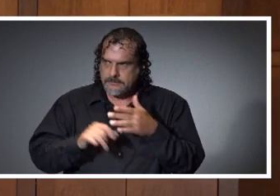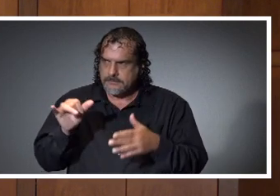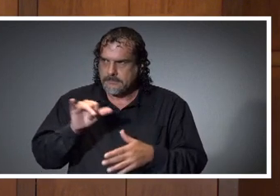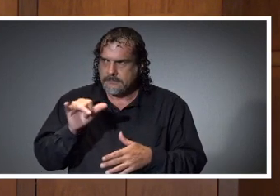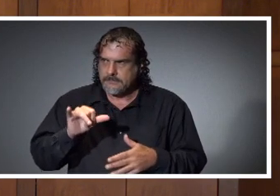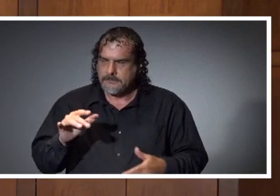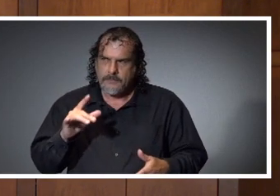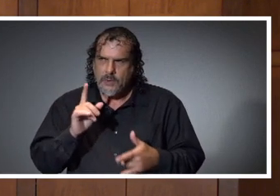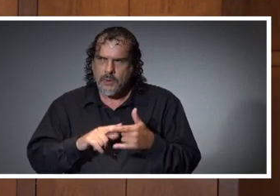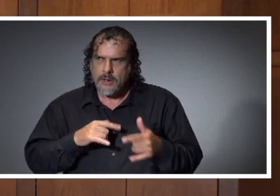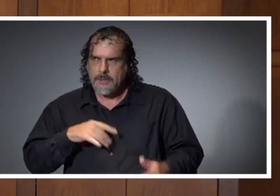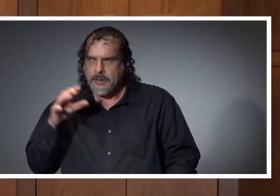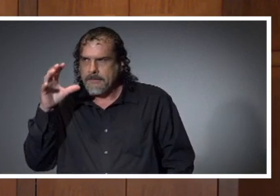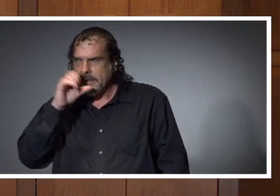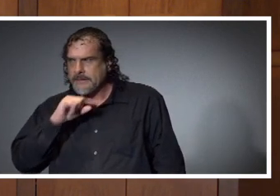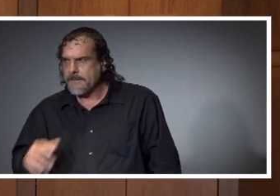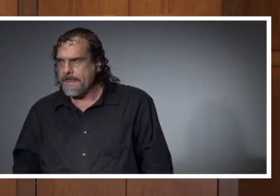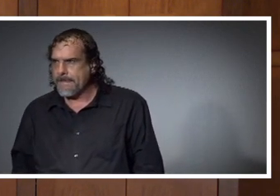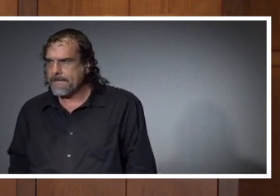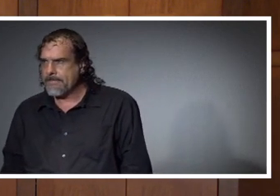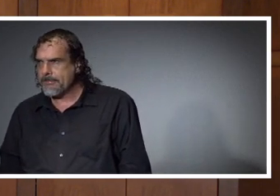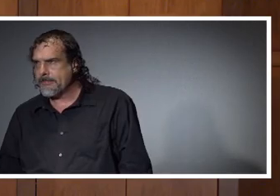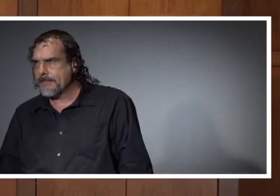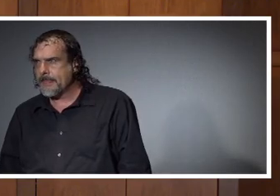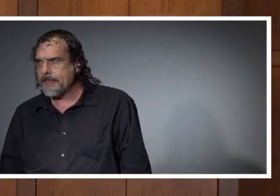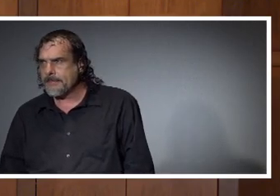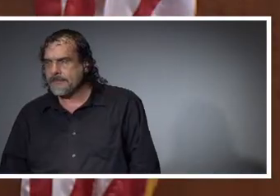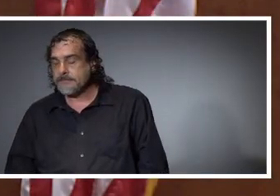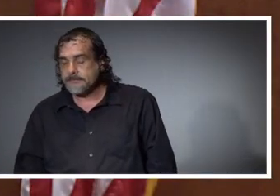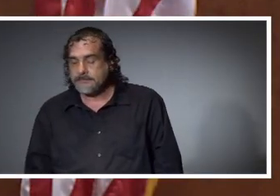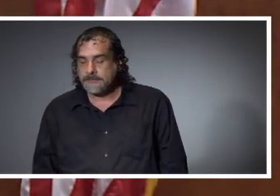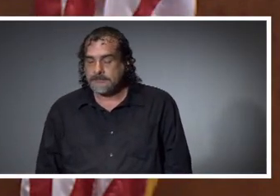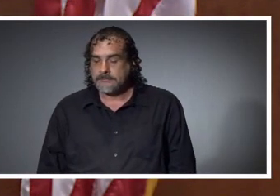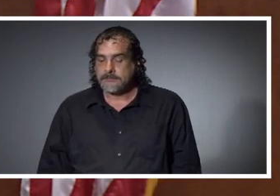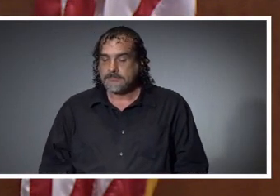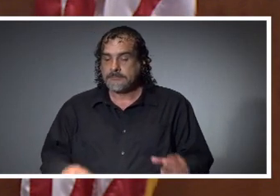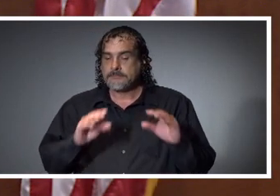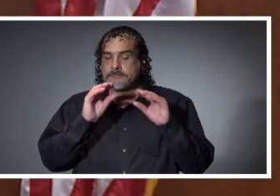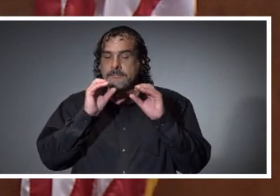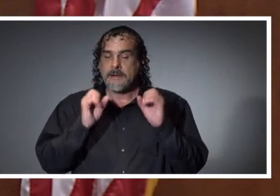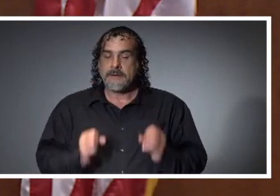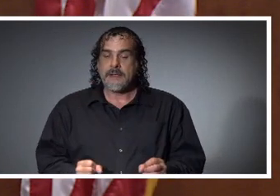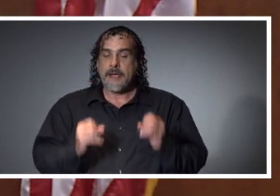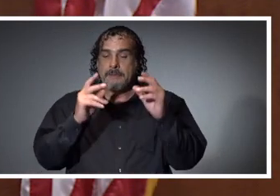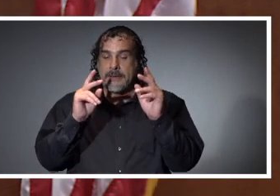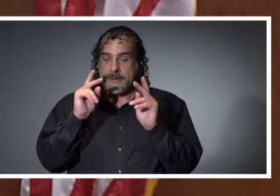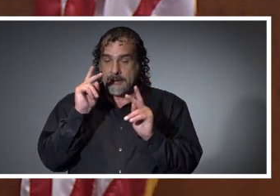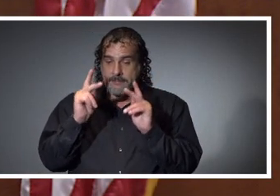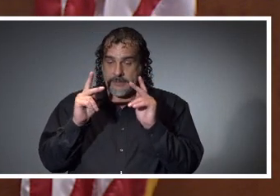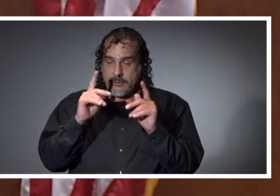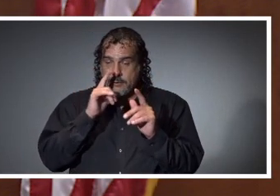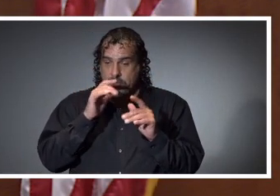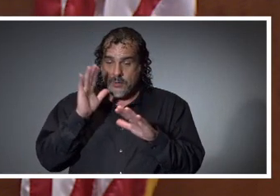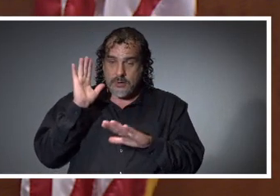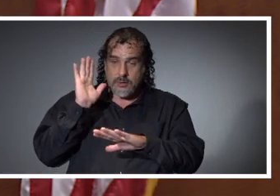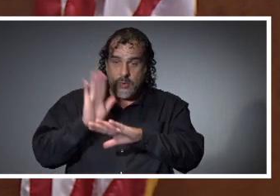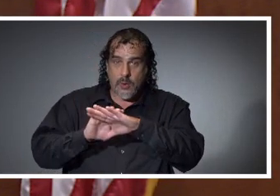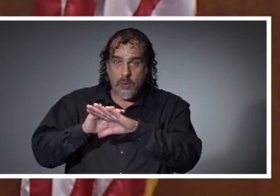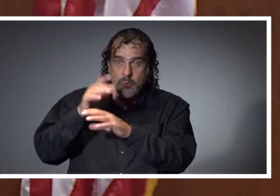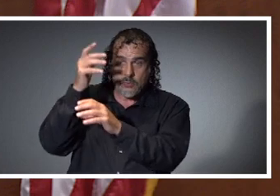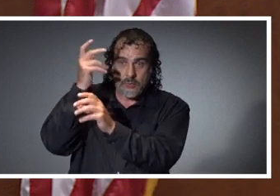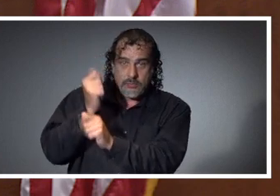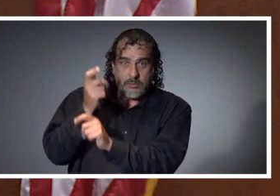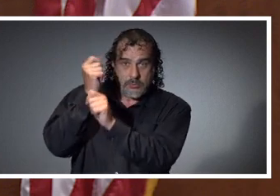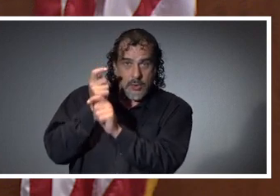Like, what am I missing there? Yeah, so it's the number of people that are eligible